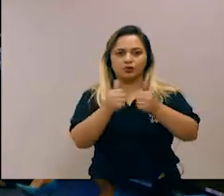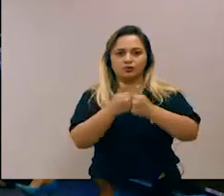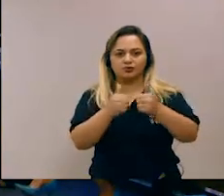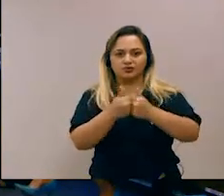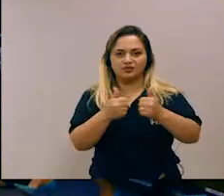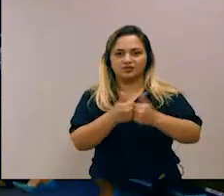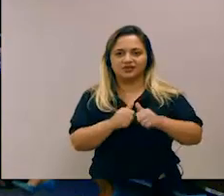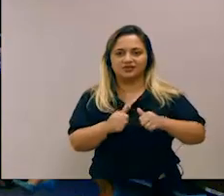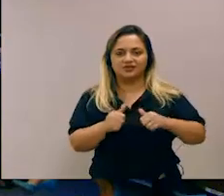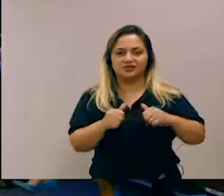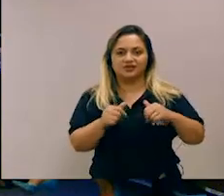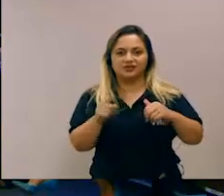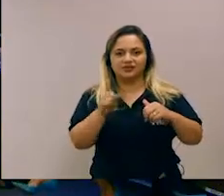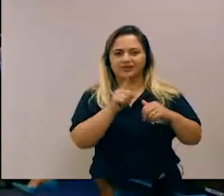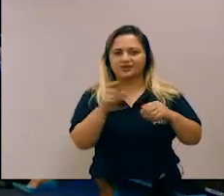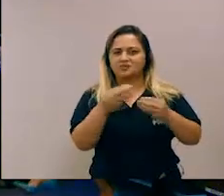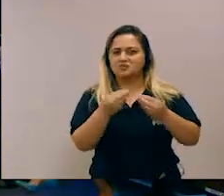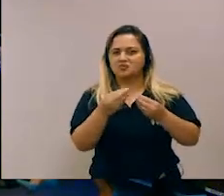Not that many.